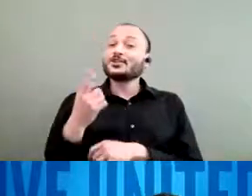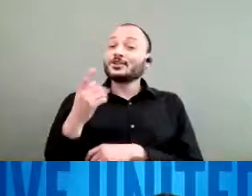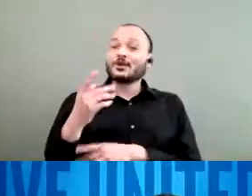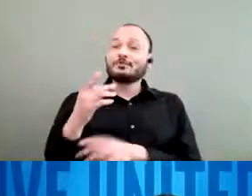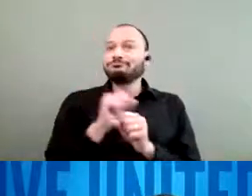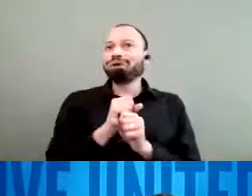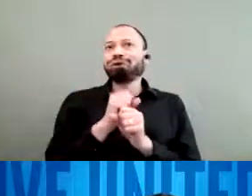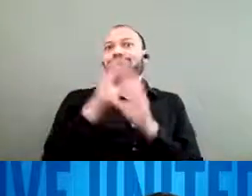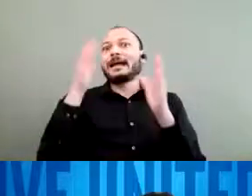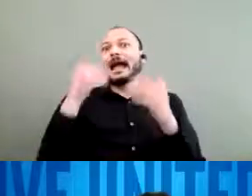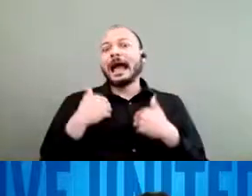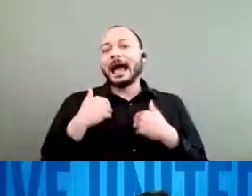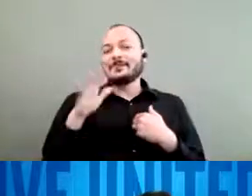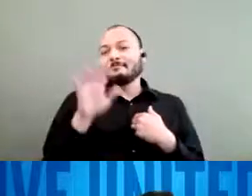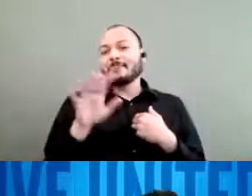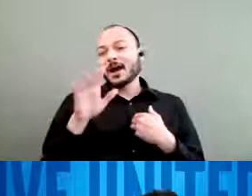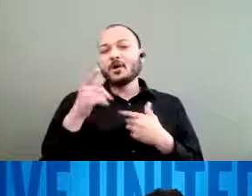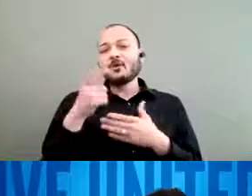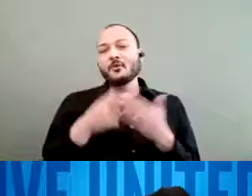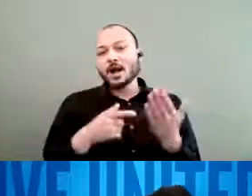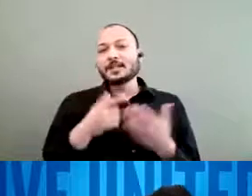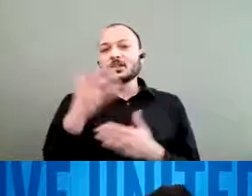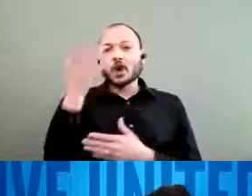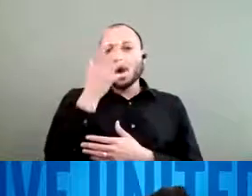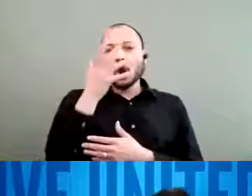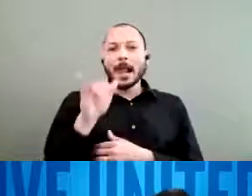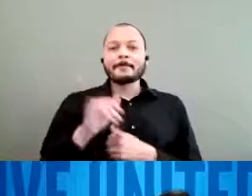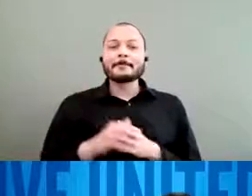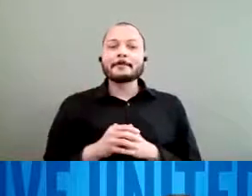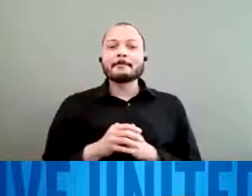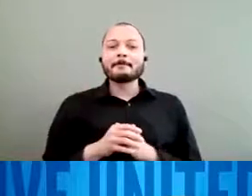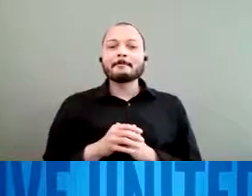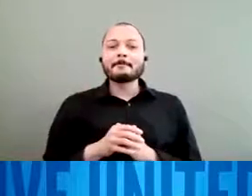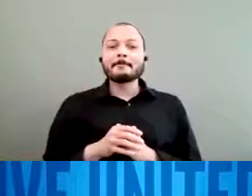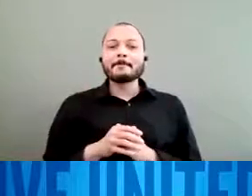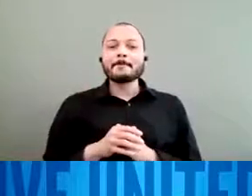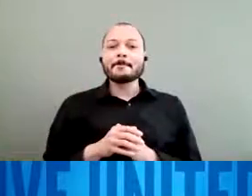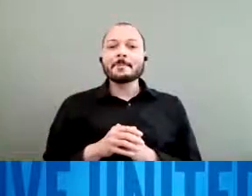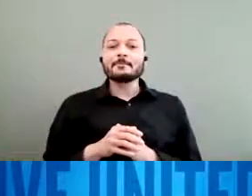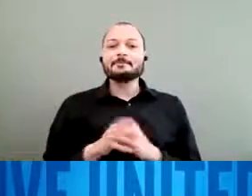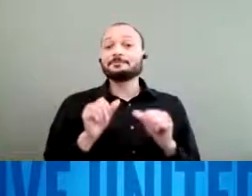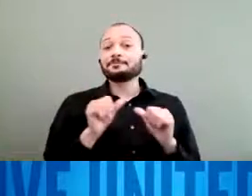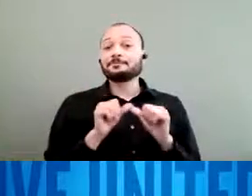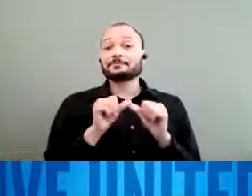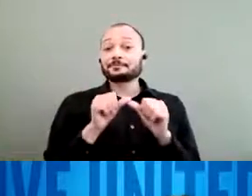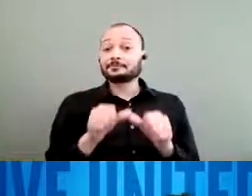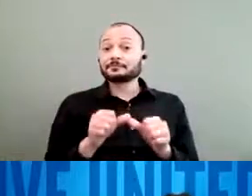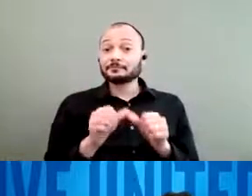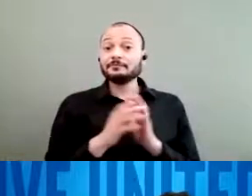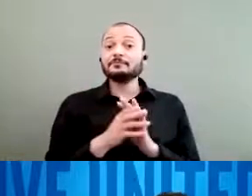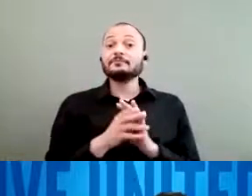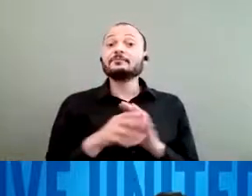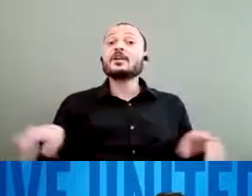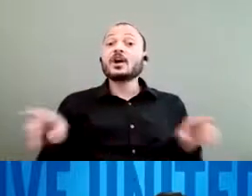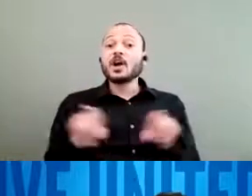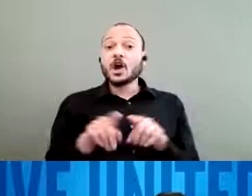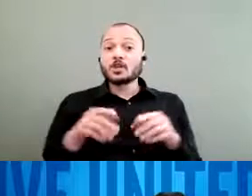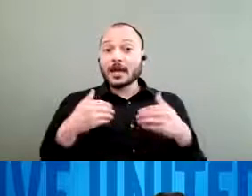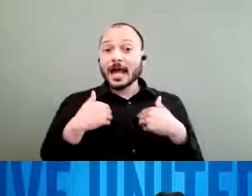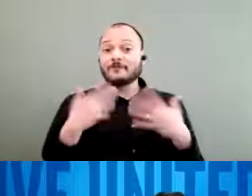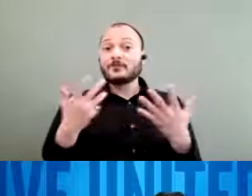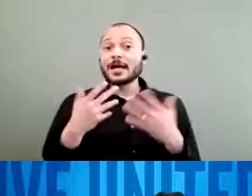have a vision of what it's going to look like. Moving forward, we also have